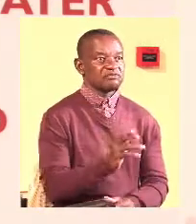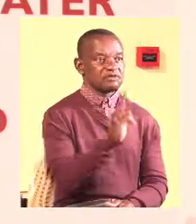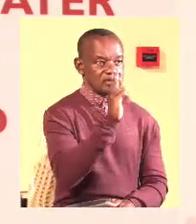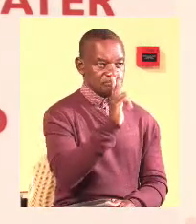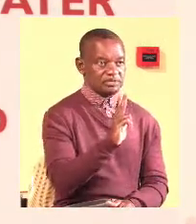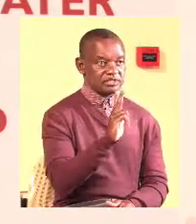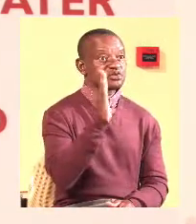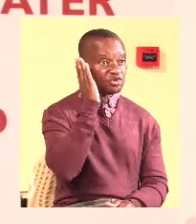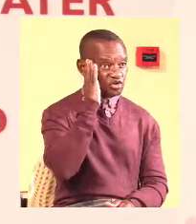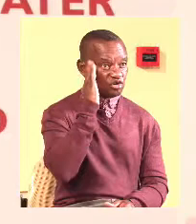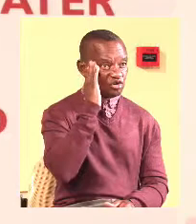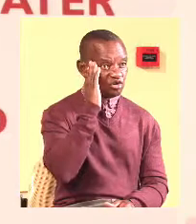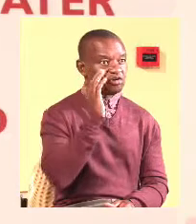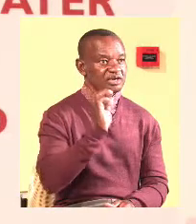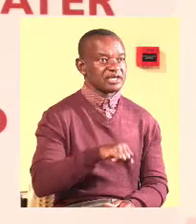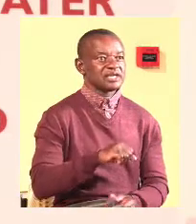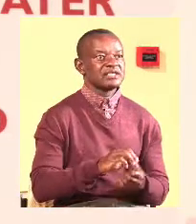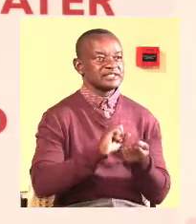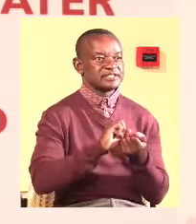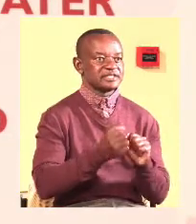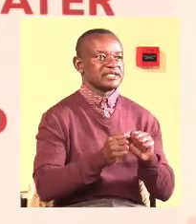the issue of educating,